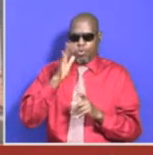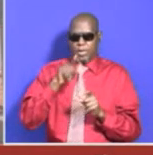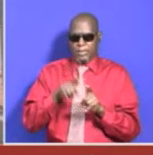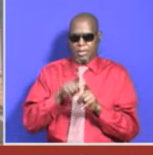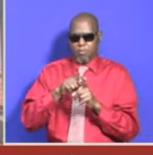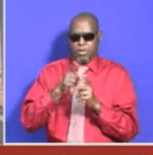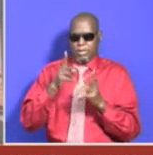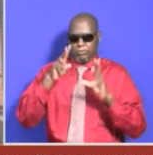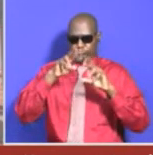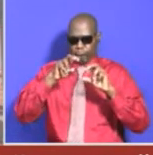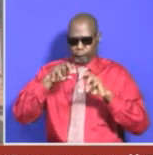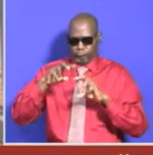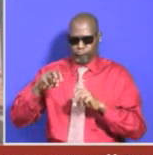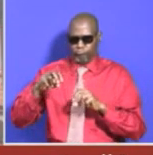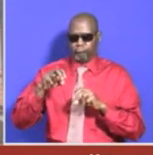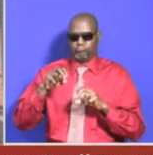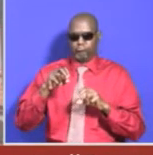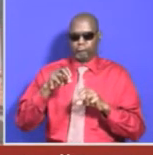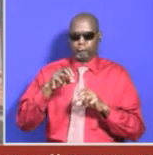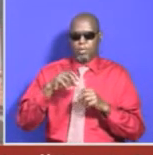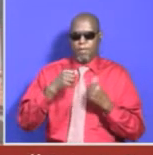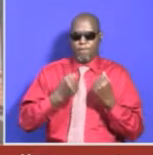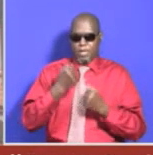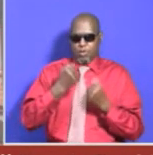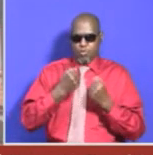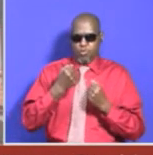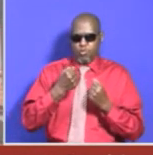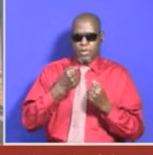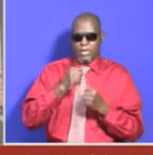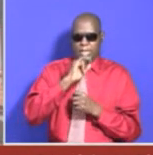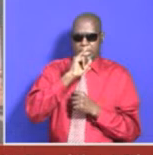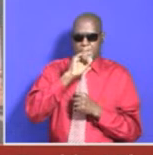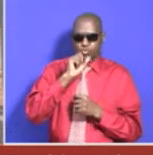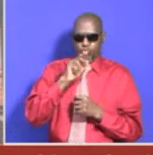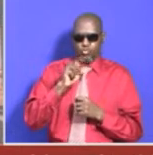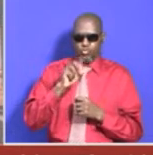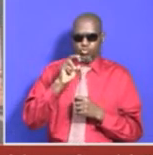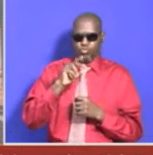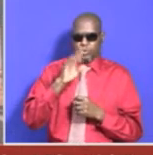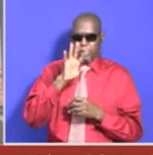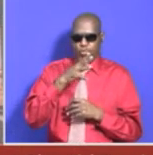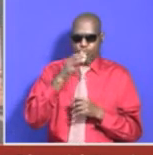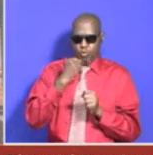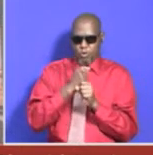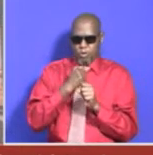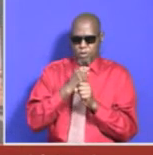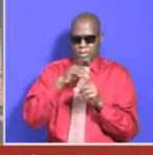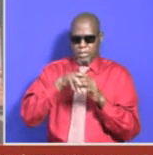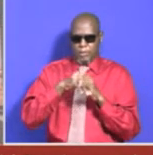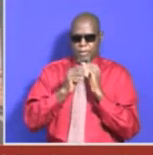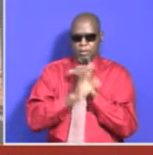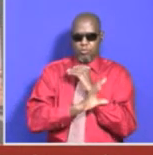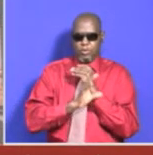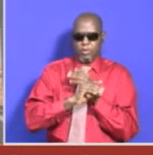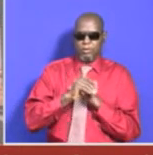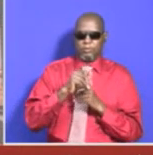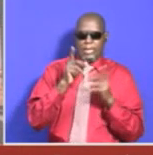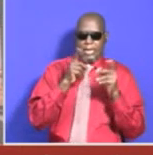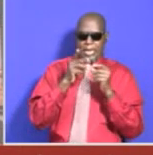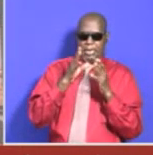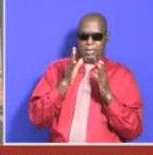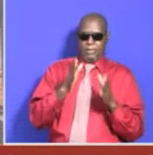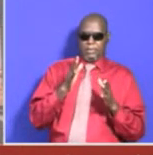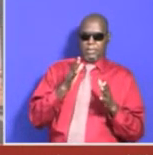inspection across the Isuzu dealer network around country. And speaking during the campaign launch, Isuzu East Africa Director After Sales and